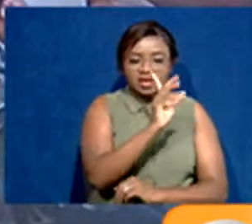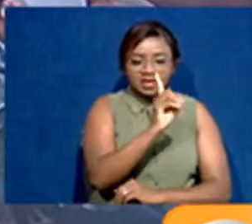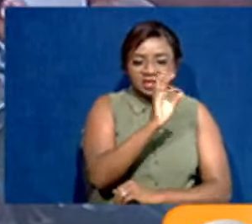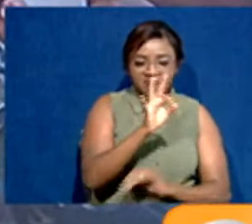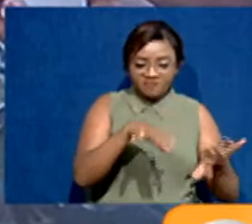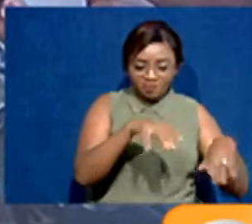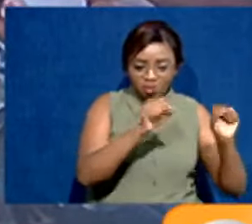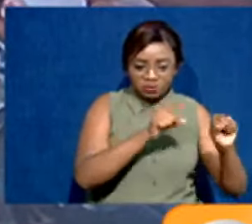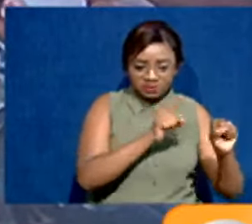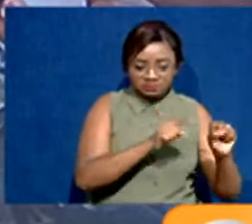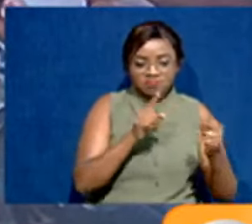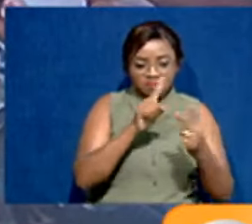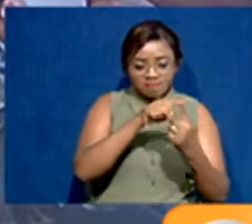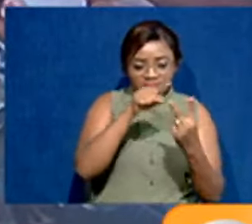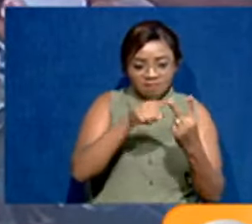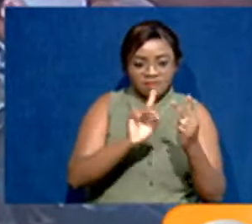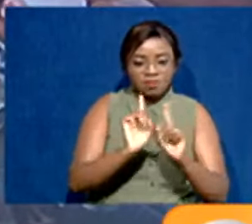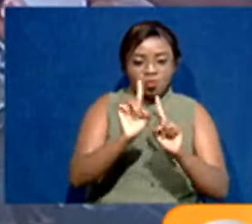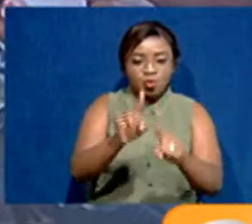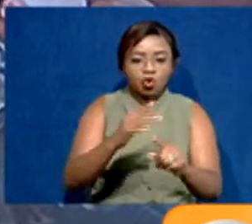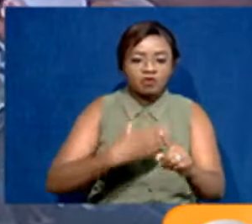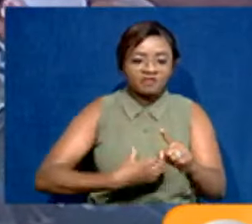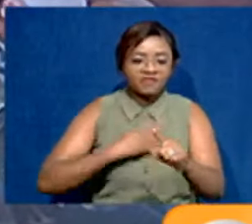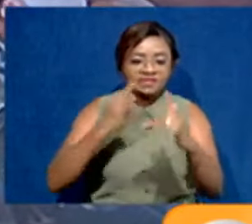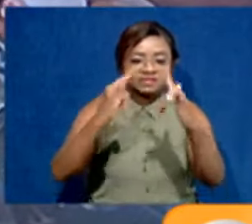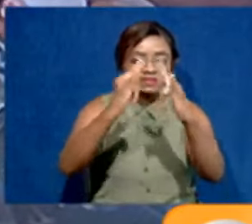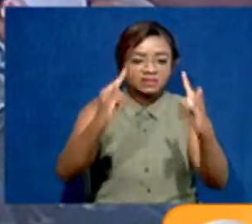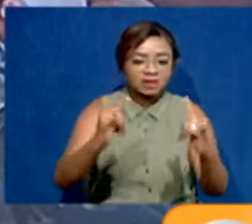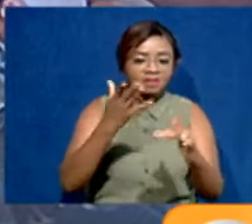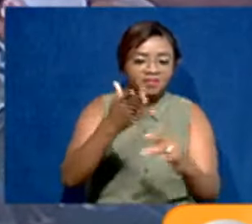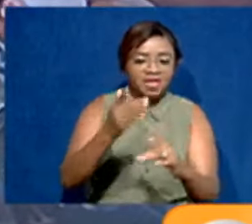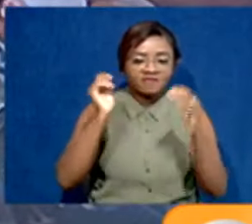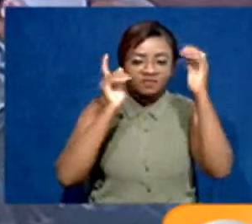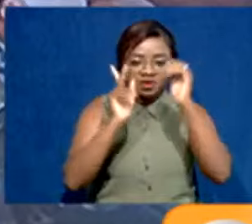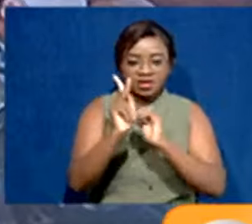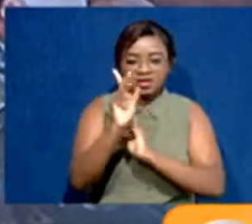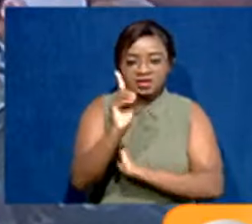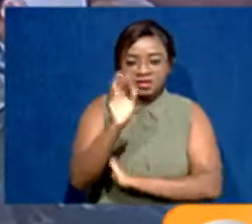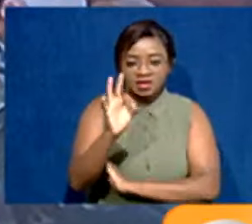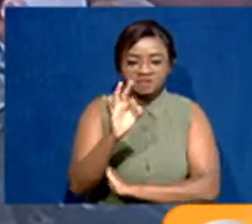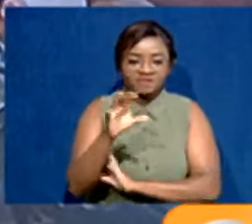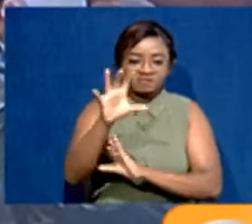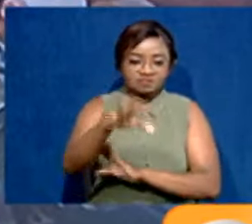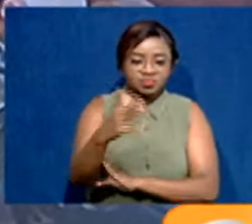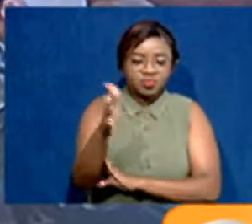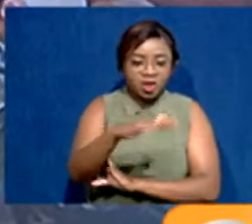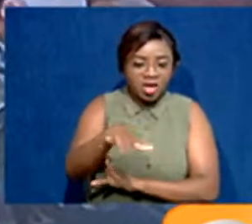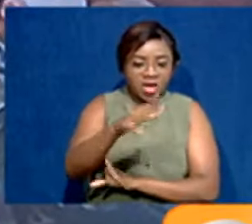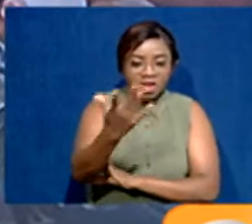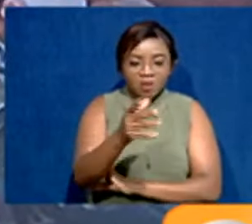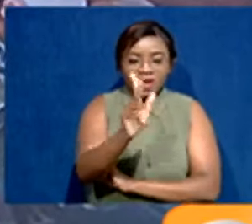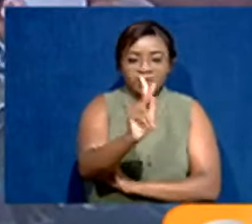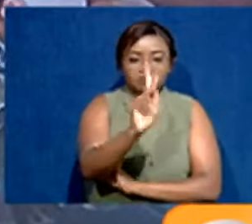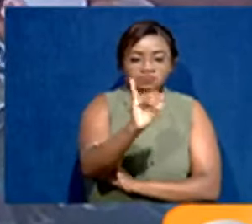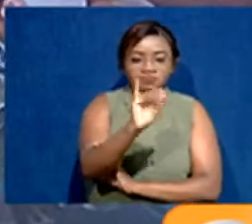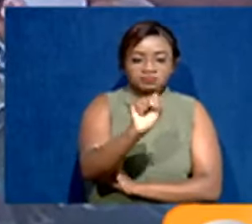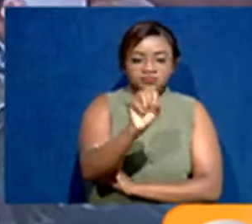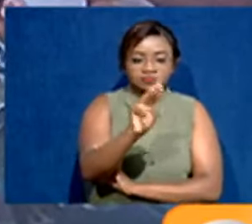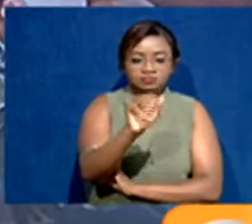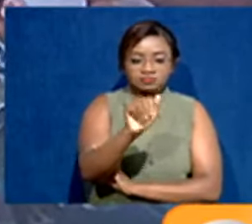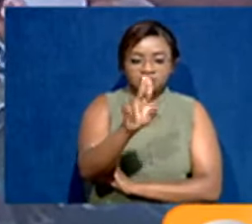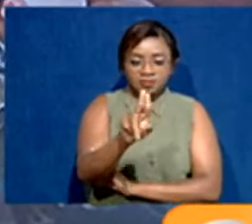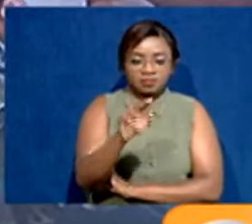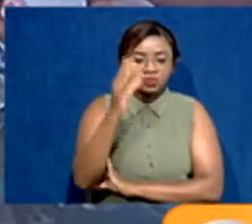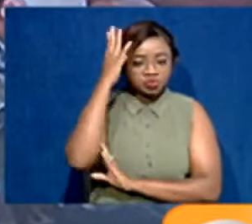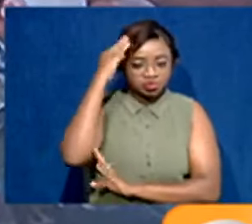troops serving under the African Union Transition Mission in Kismayu, Somalia. Now, the visit was aimed at commemorating